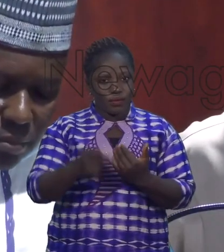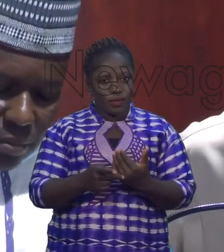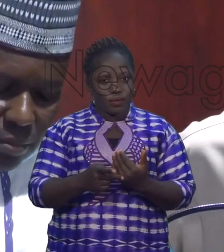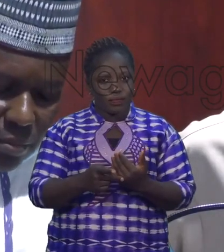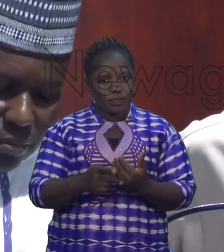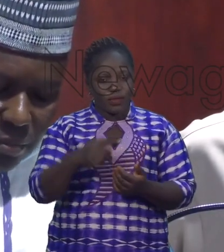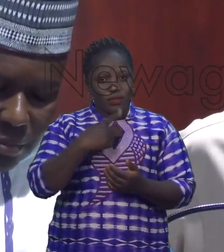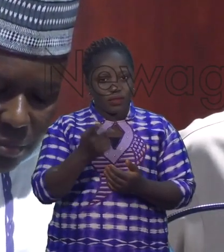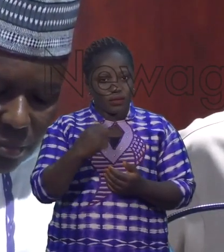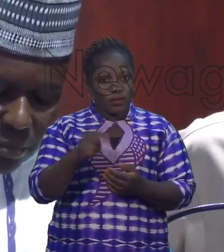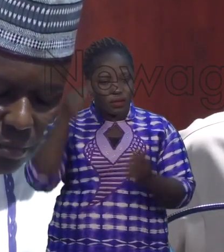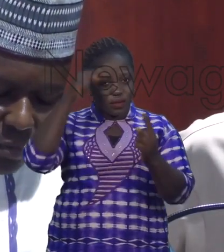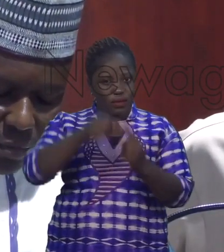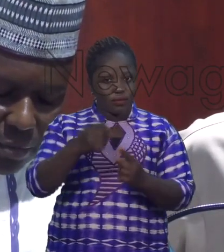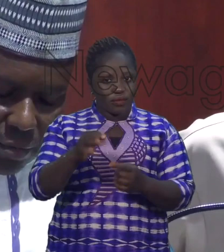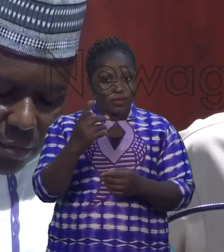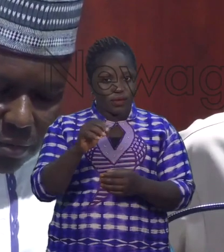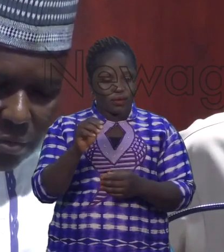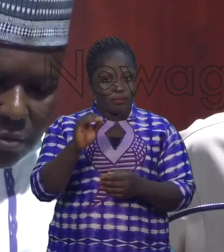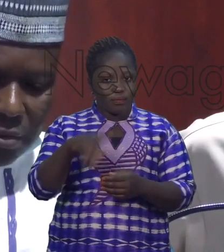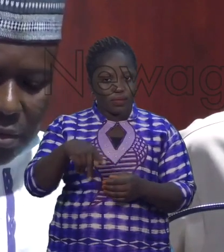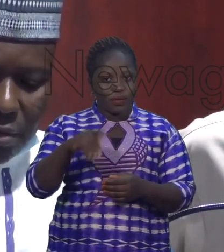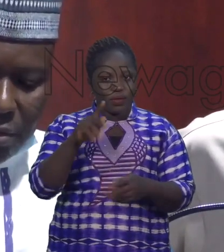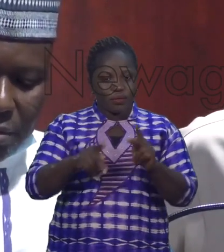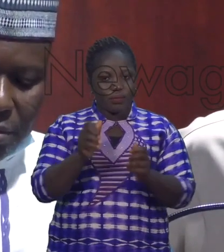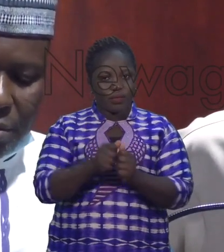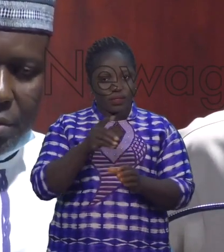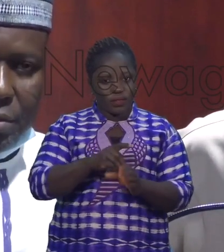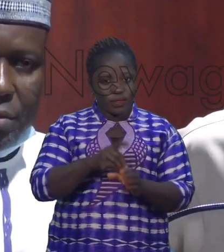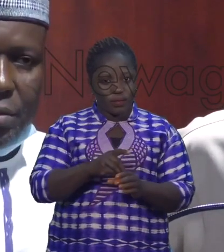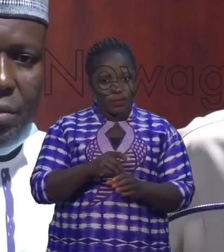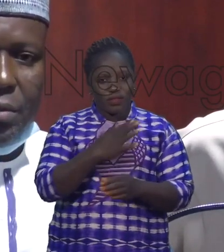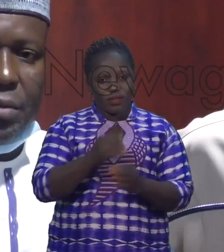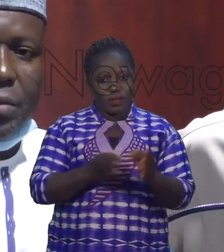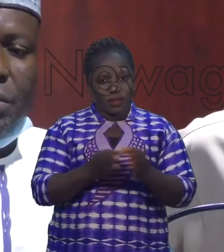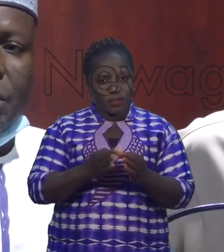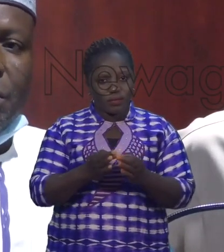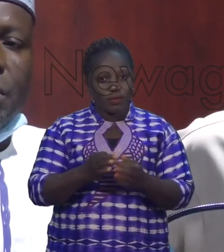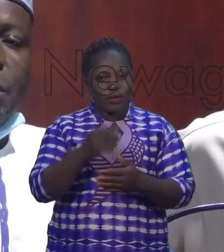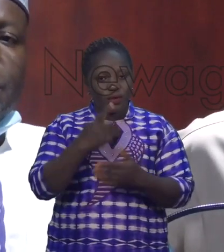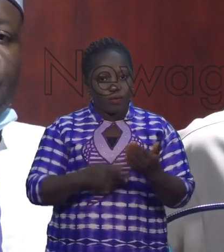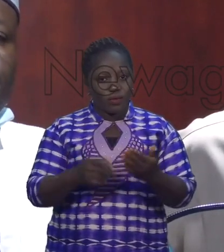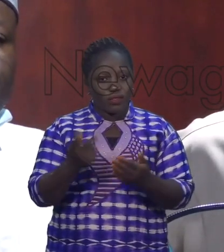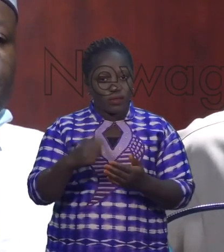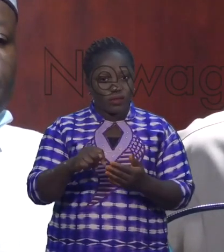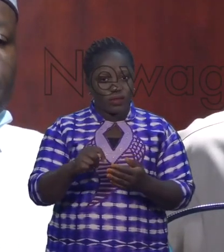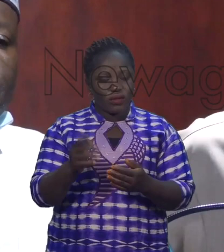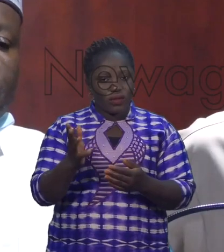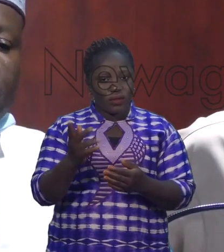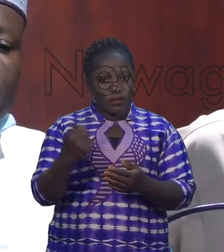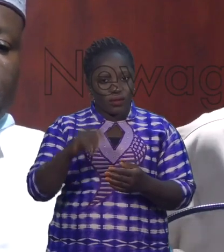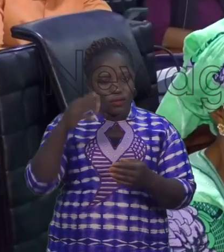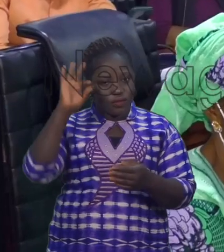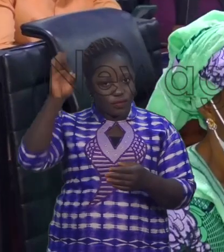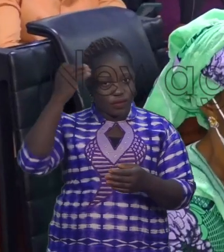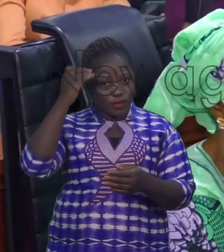session, harped on the inability of PWDs to afford assistive devices and explained what the federal